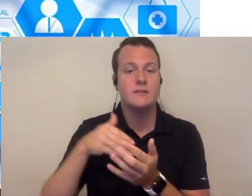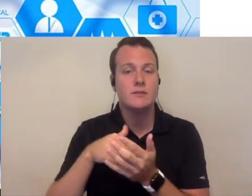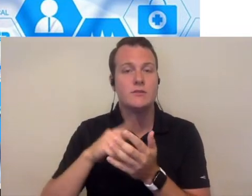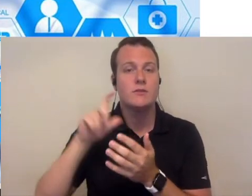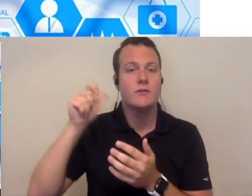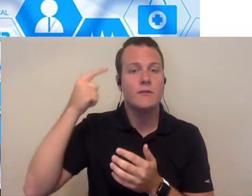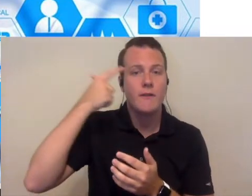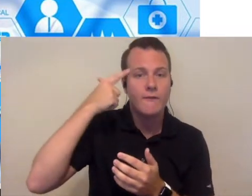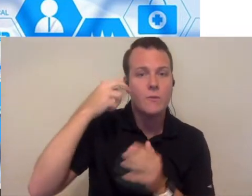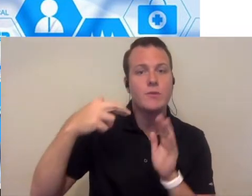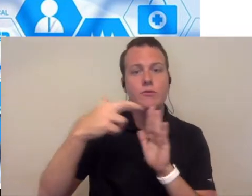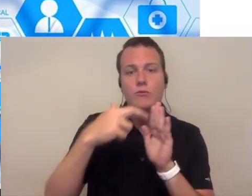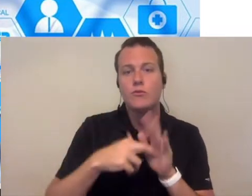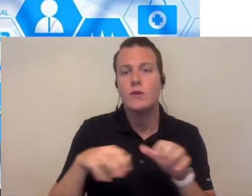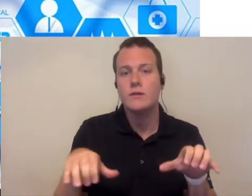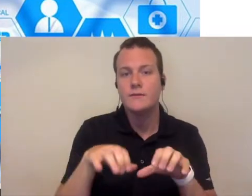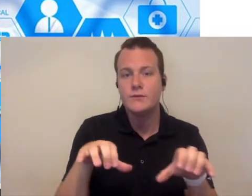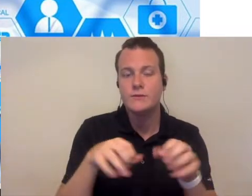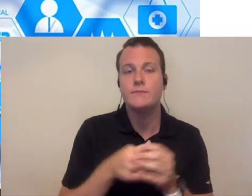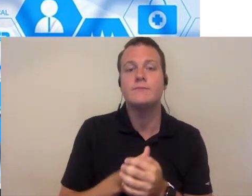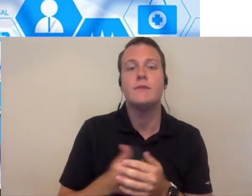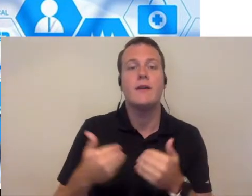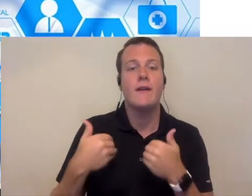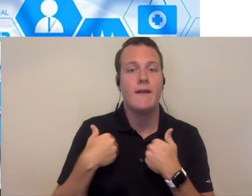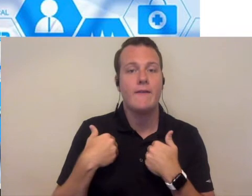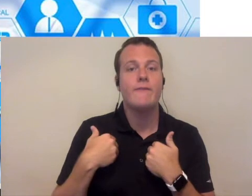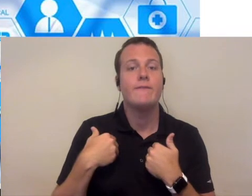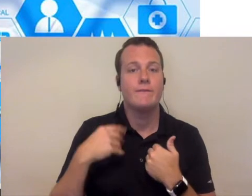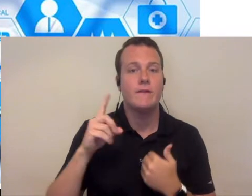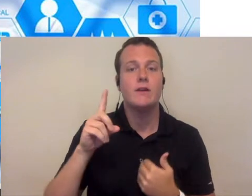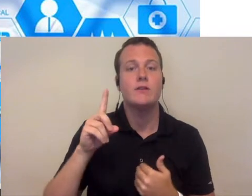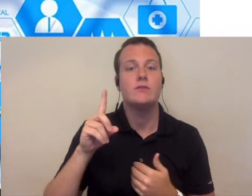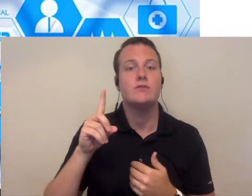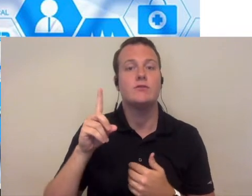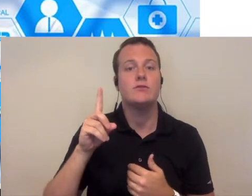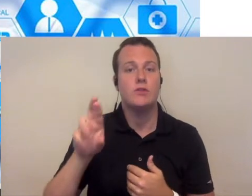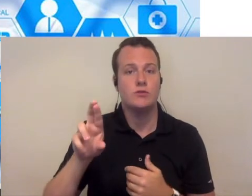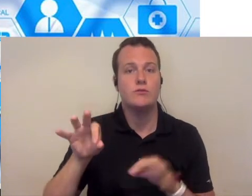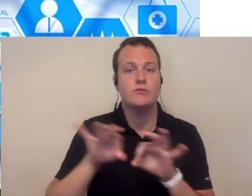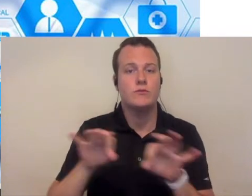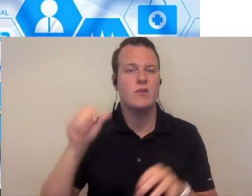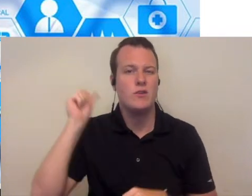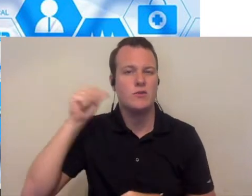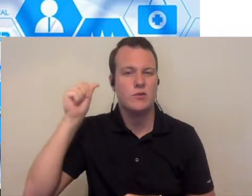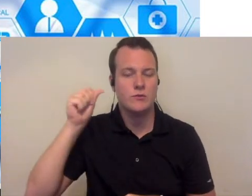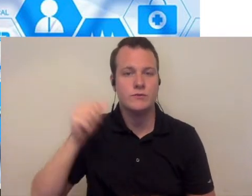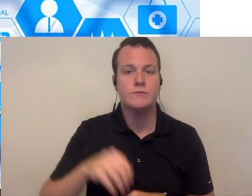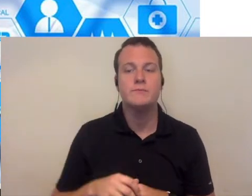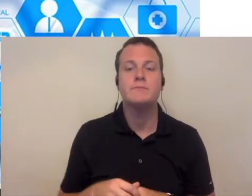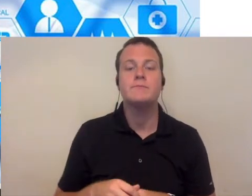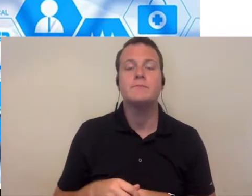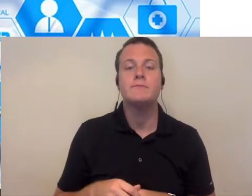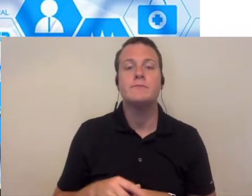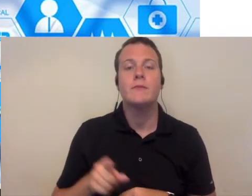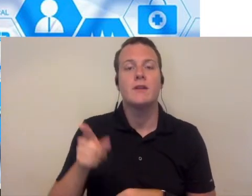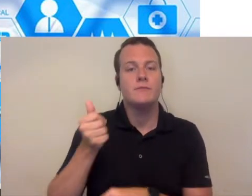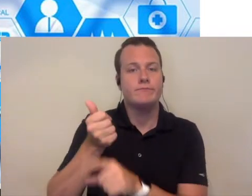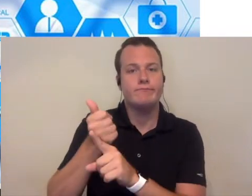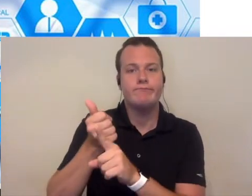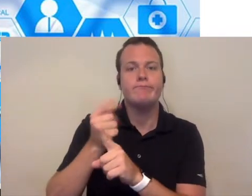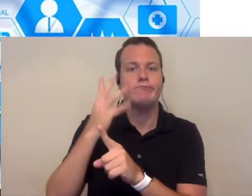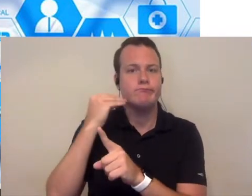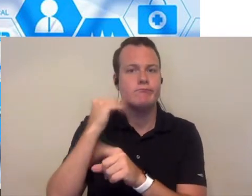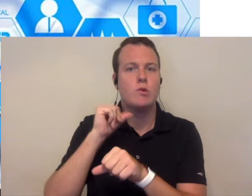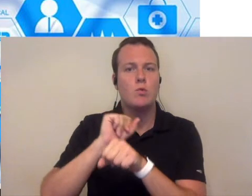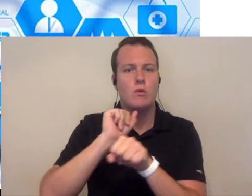Center and Government Affairs and Regulatory Activities. He holds a doctorate degree in audiology. Dr. Tedeschi has worked